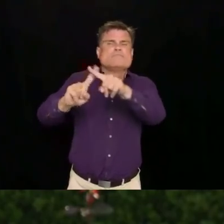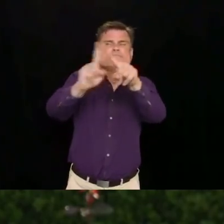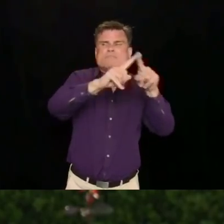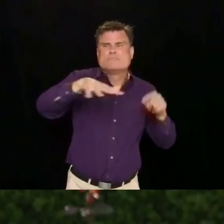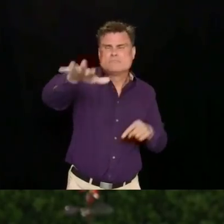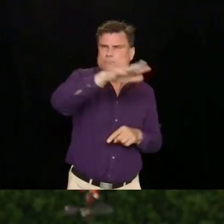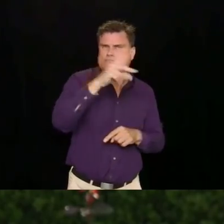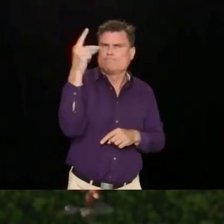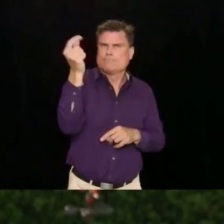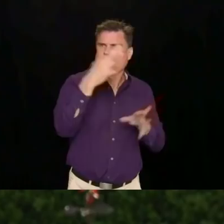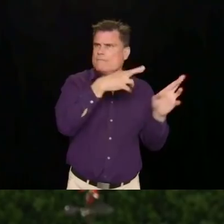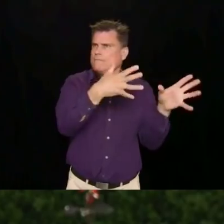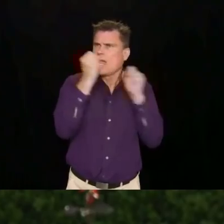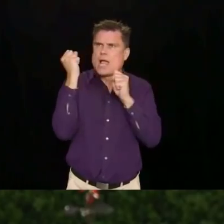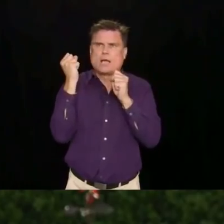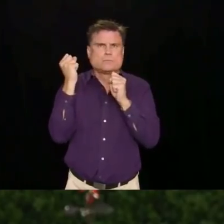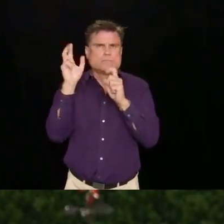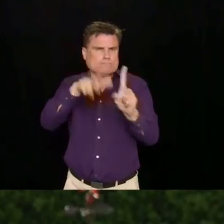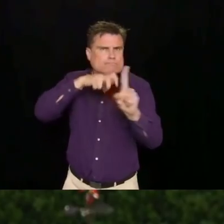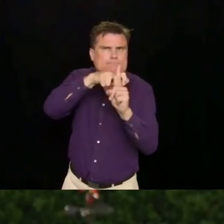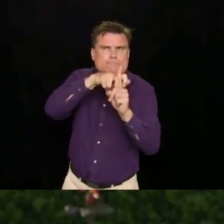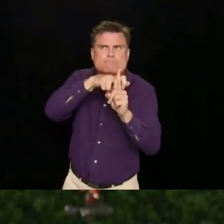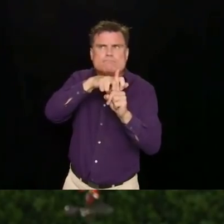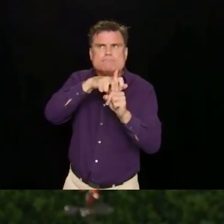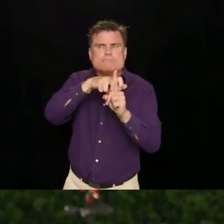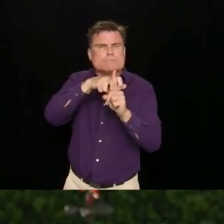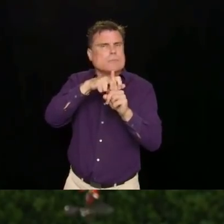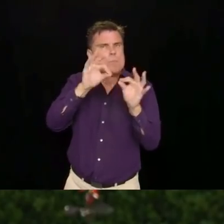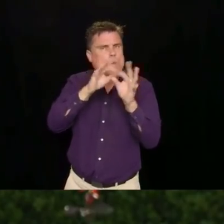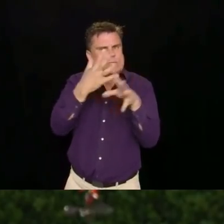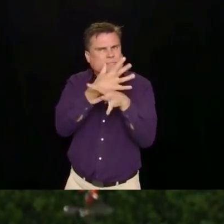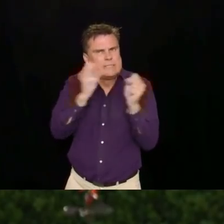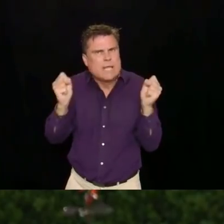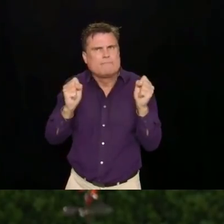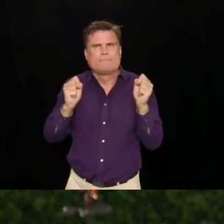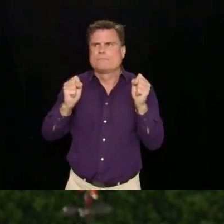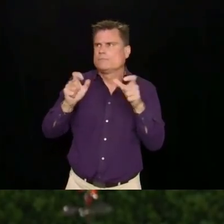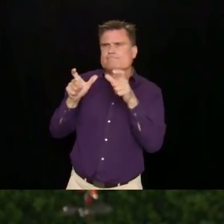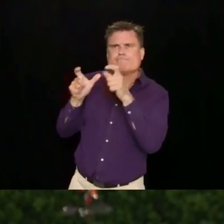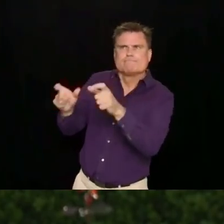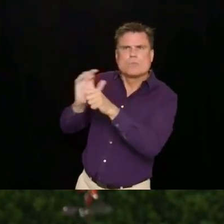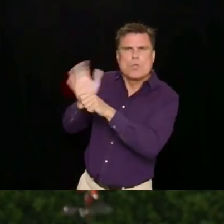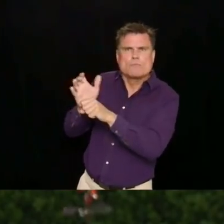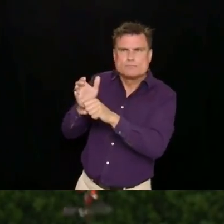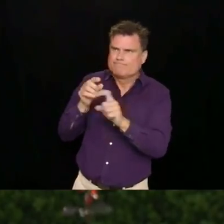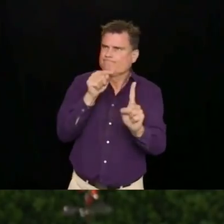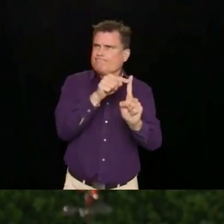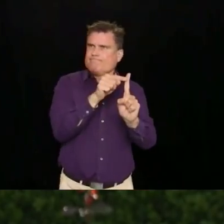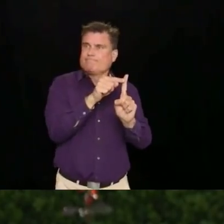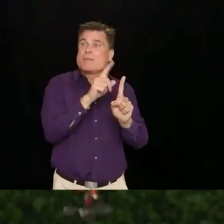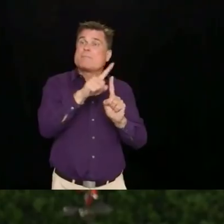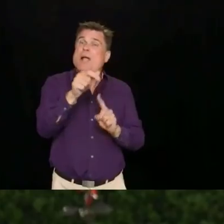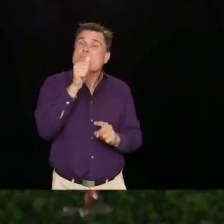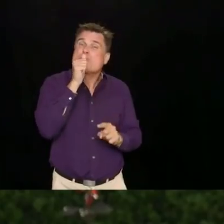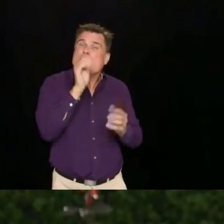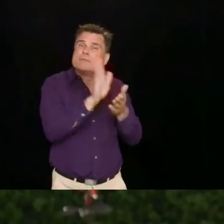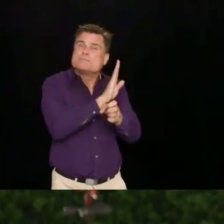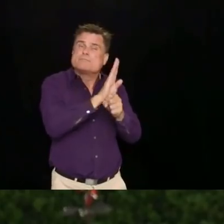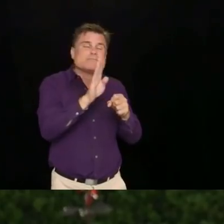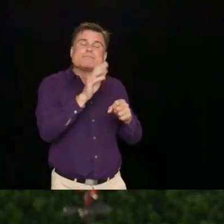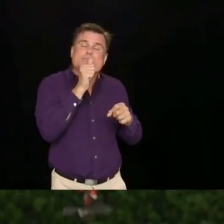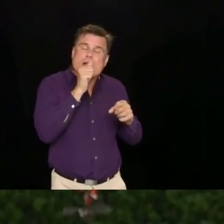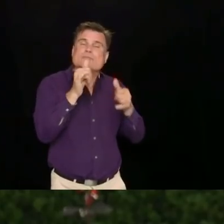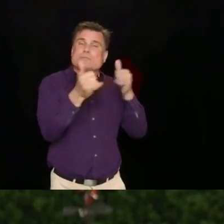addressing the needs of keeping tourists and everybody safe in Kelowna. But when people come together for private parties, in this case,